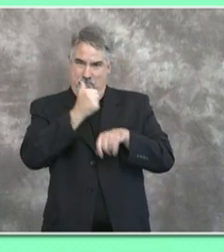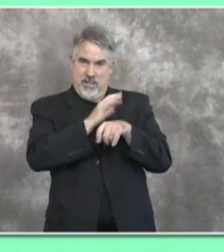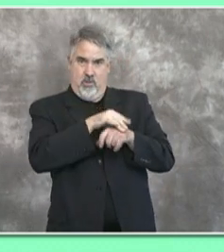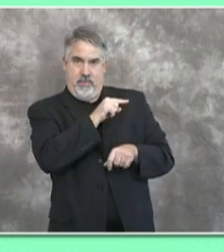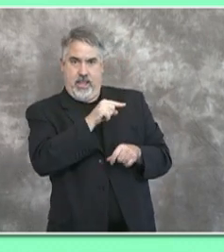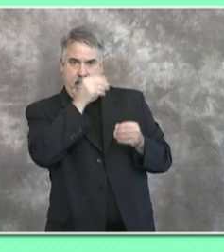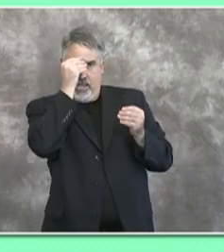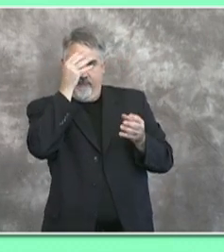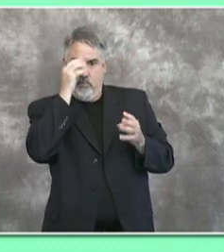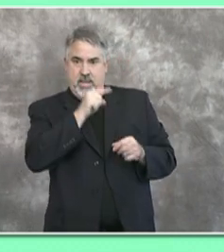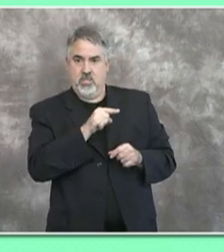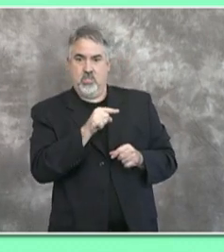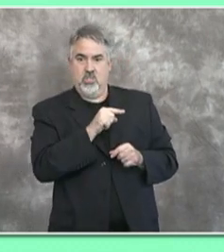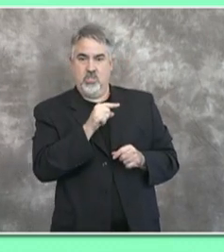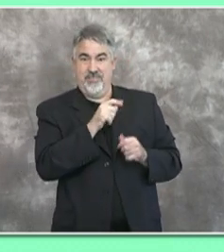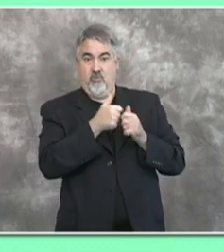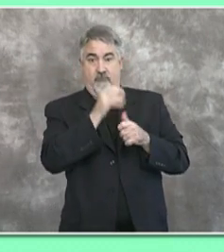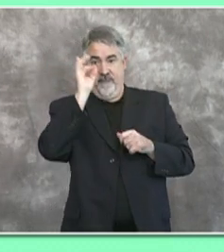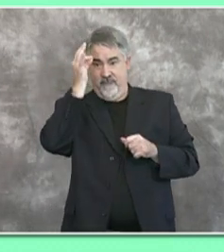the federal guidelines.